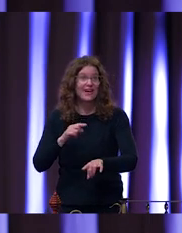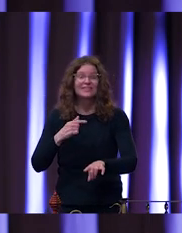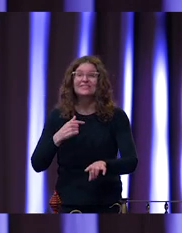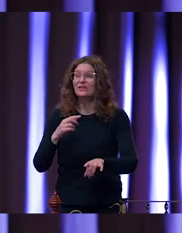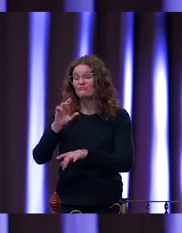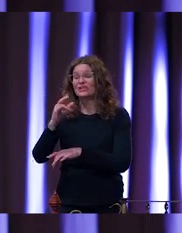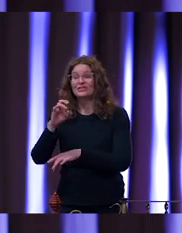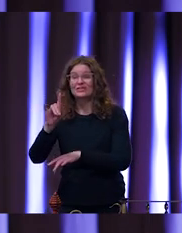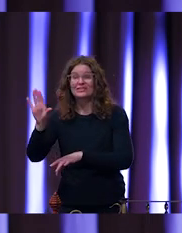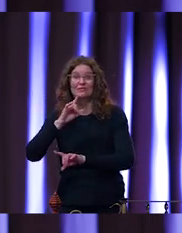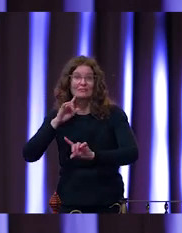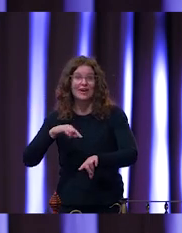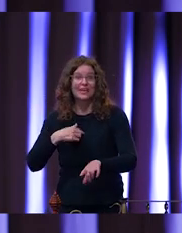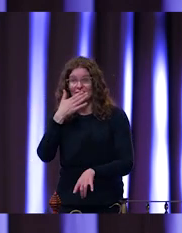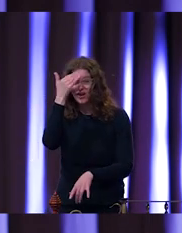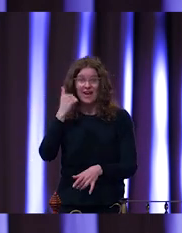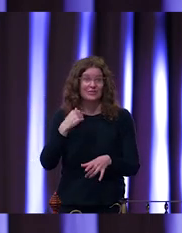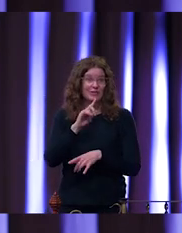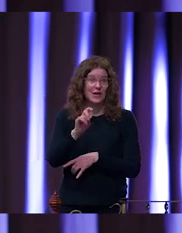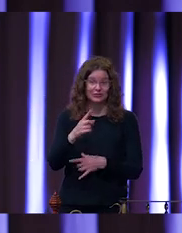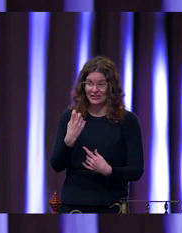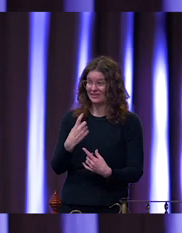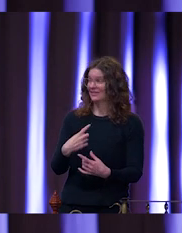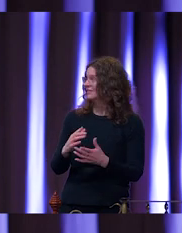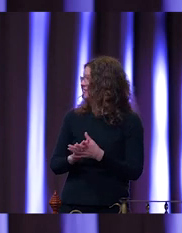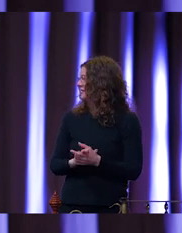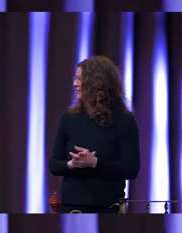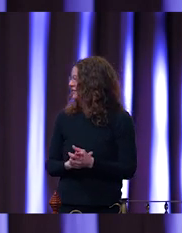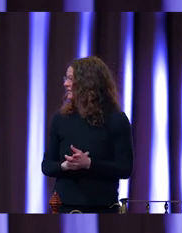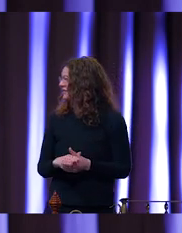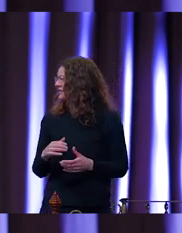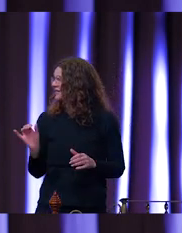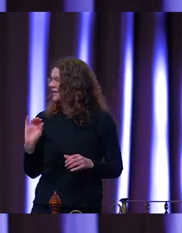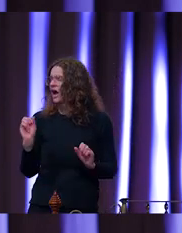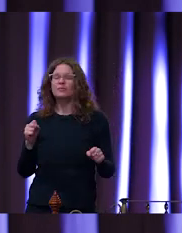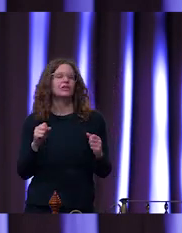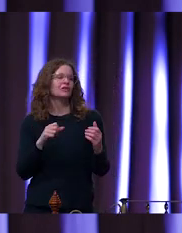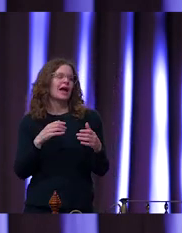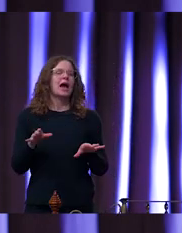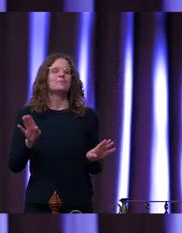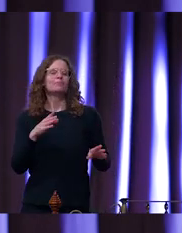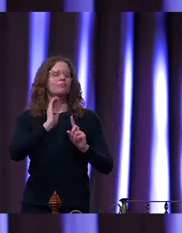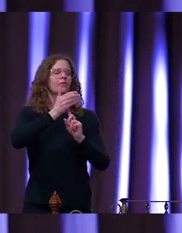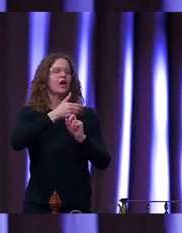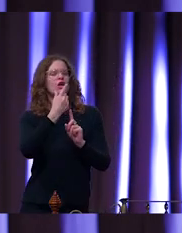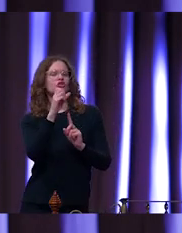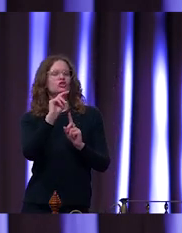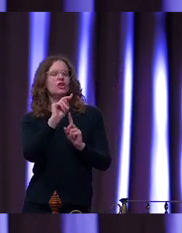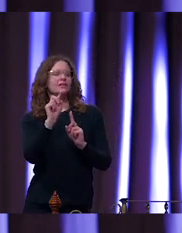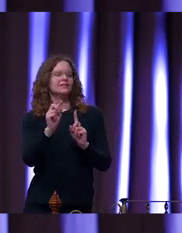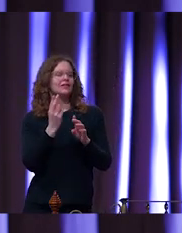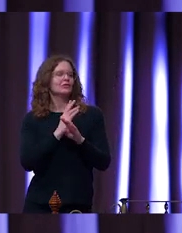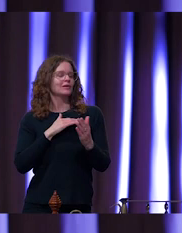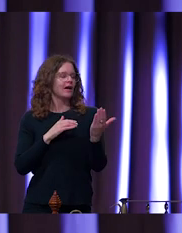repeat it? I can. I'm trying to act like I'm a Gen Zer and read my questions off my phone. How is your funding